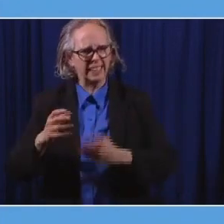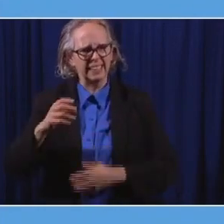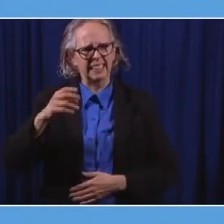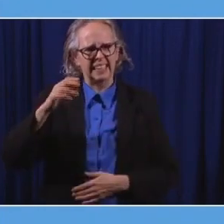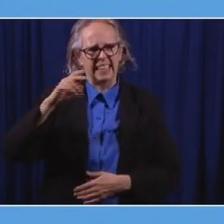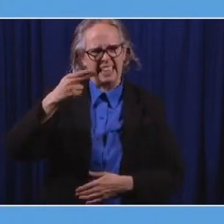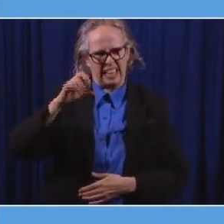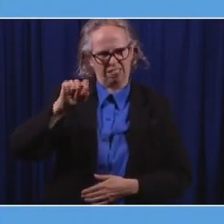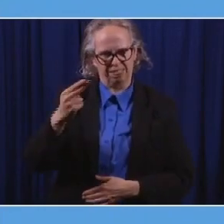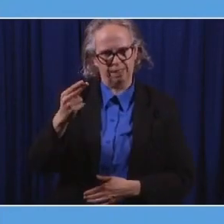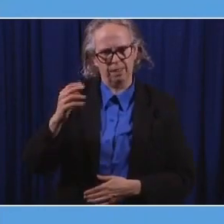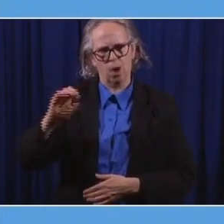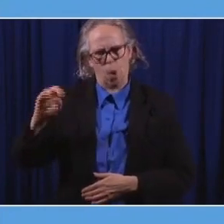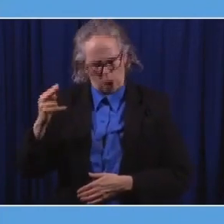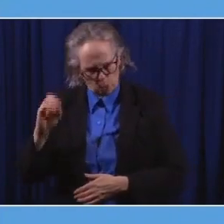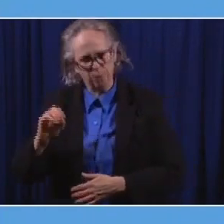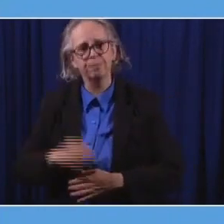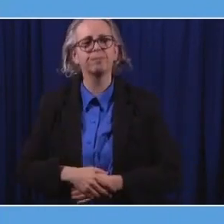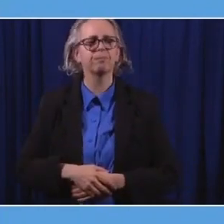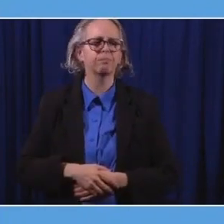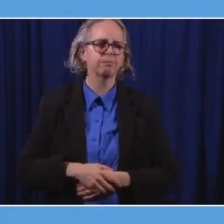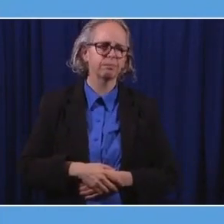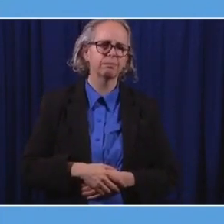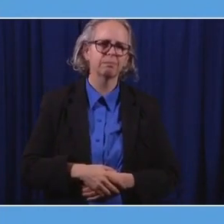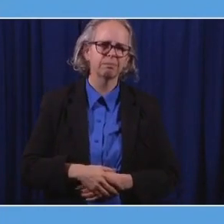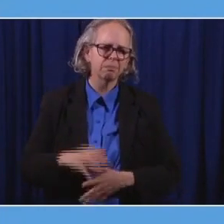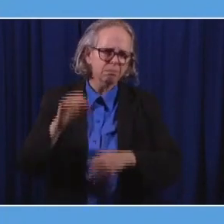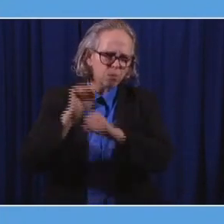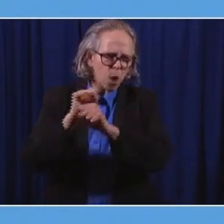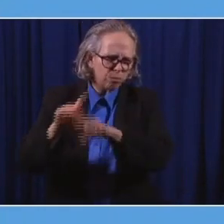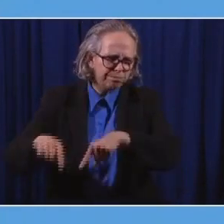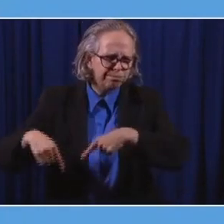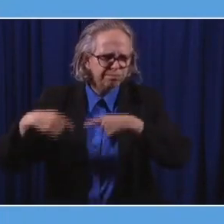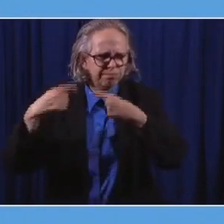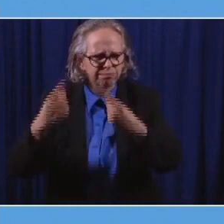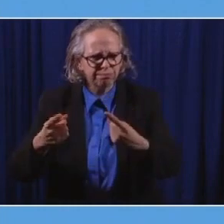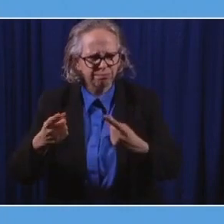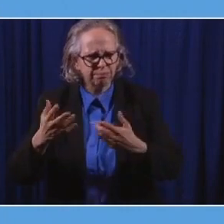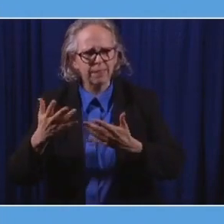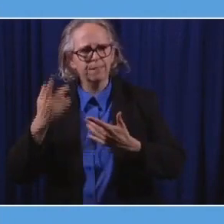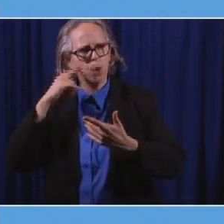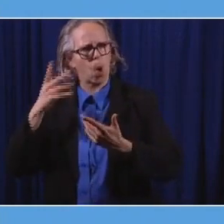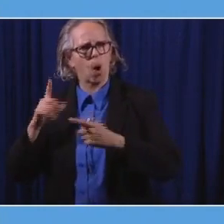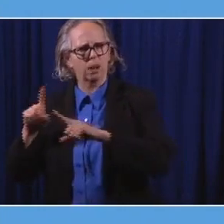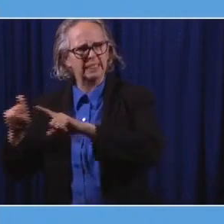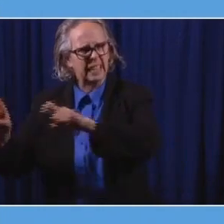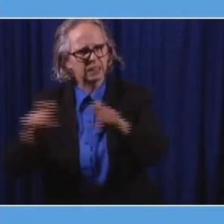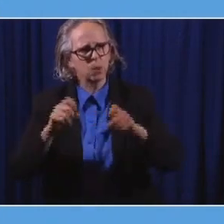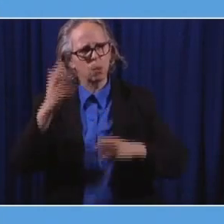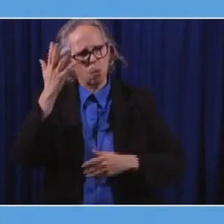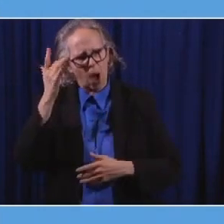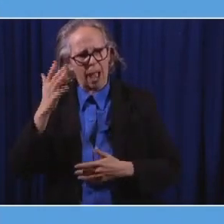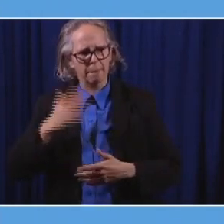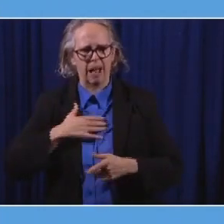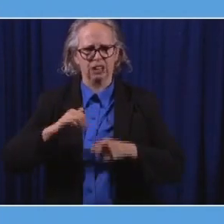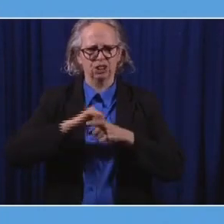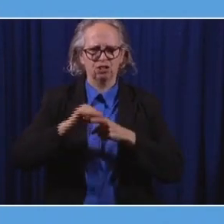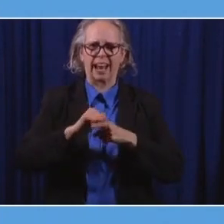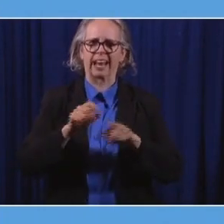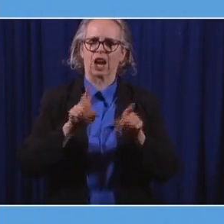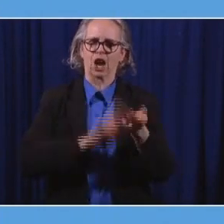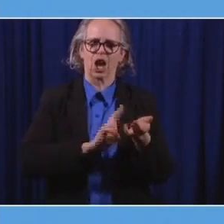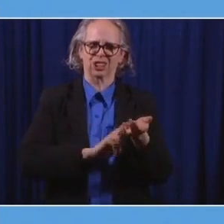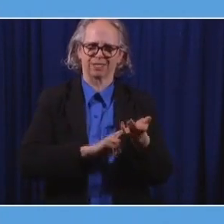the pandemic hitting, I ended up starting work as a nurse based off of the training that I got in the Air Force. And then in May, I was